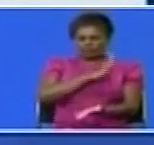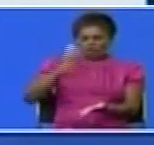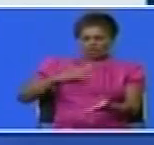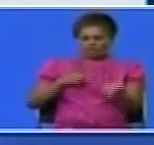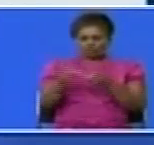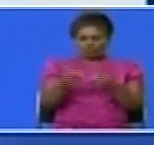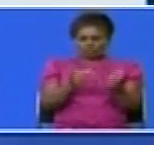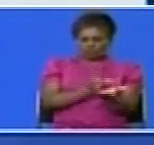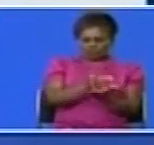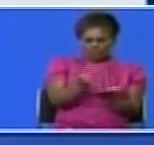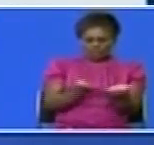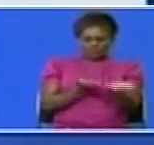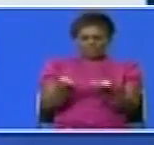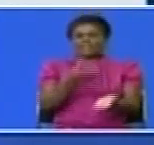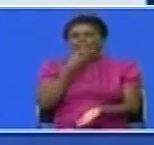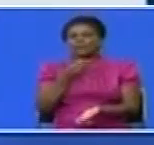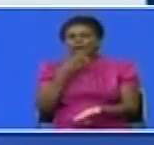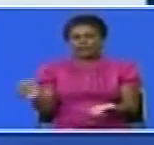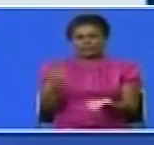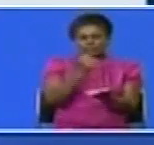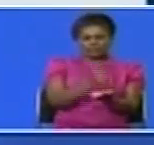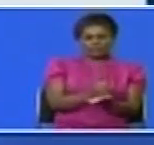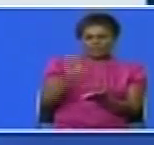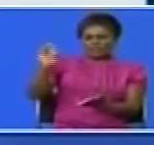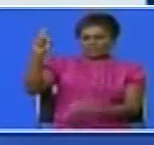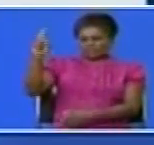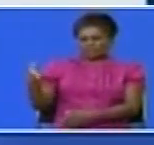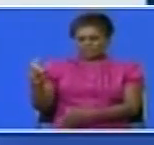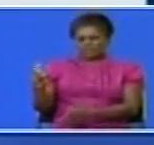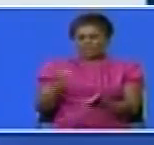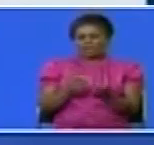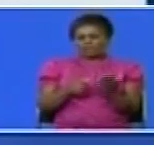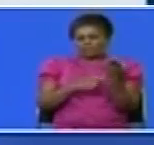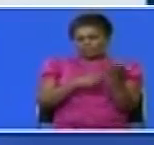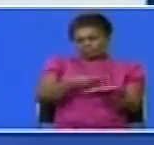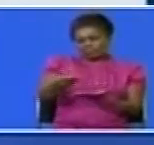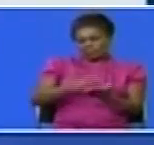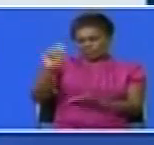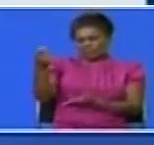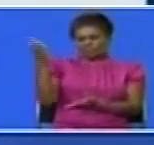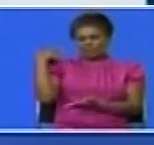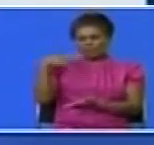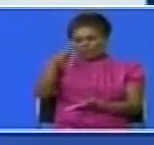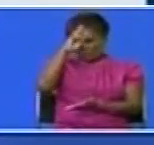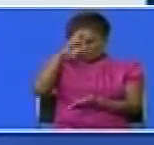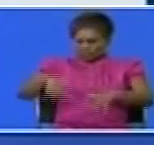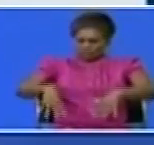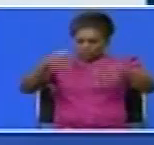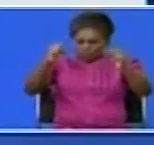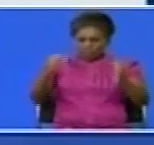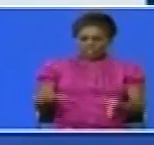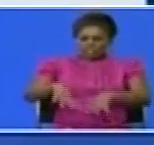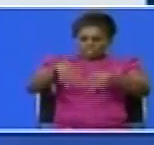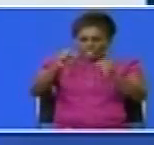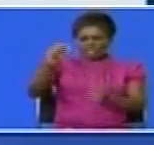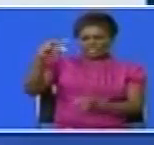Fund. Businessman Chris Kirubi was appointed non-executive chairman of Brand Kenya Board. Former police boss Hussein Ali was appointed chair of